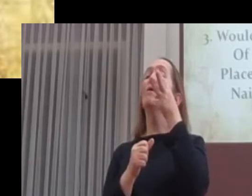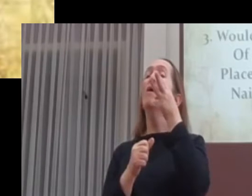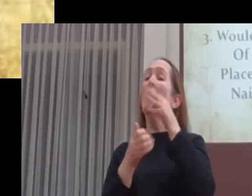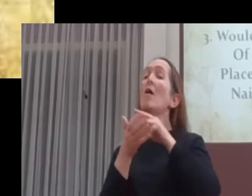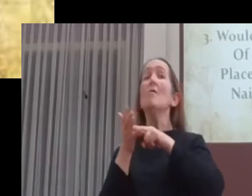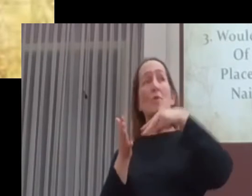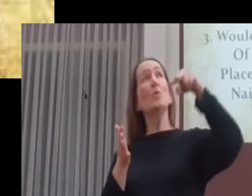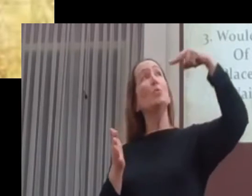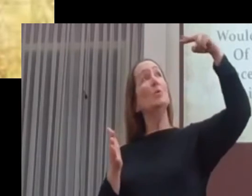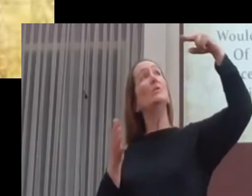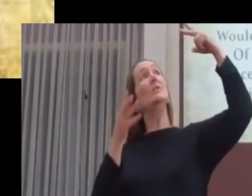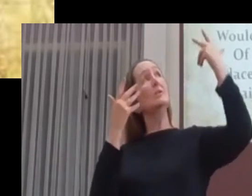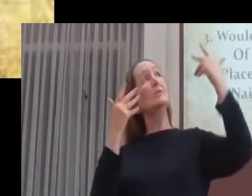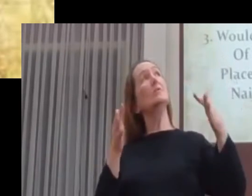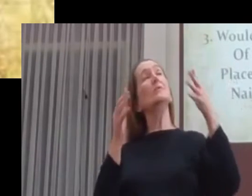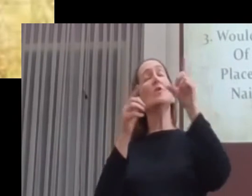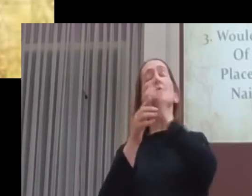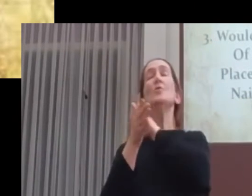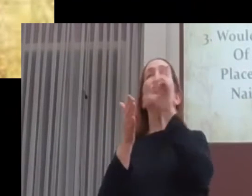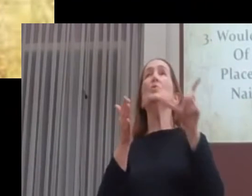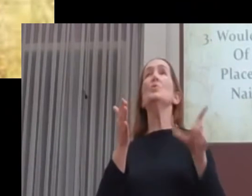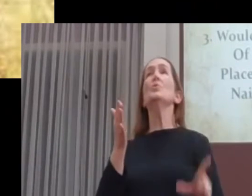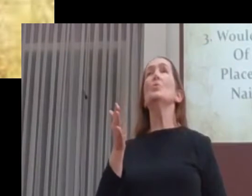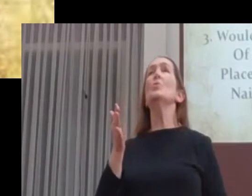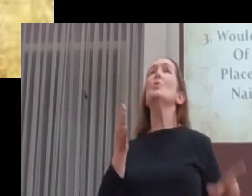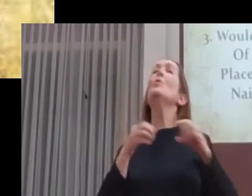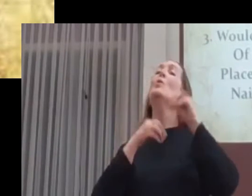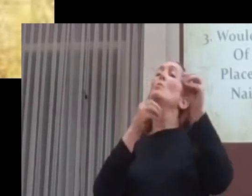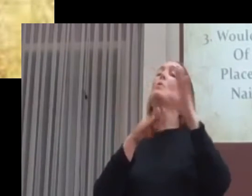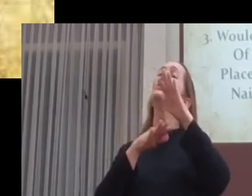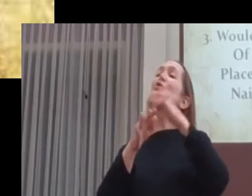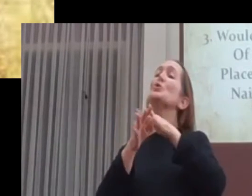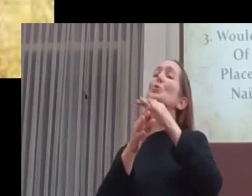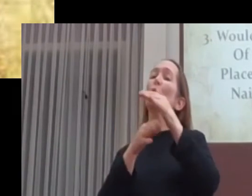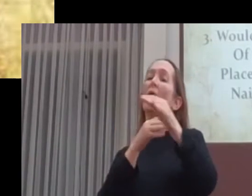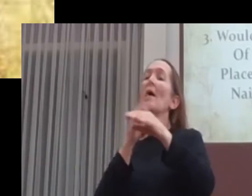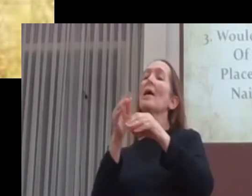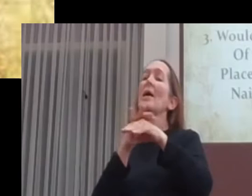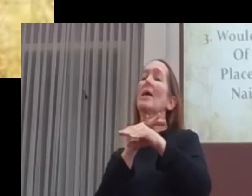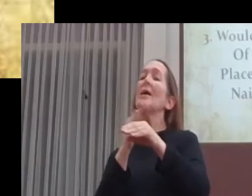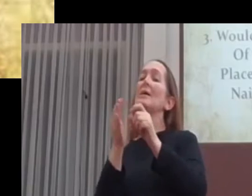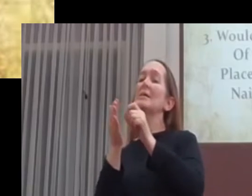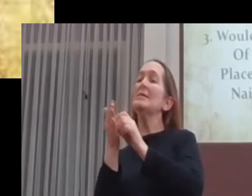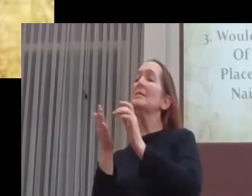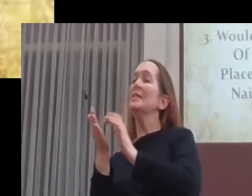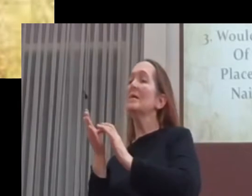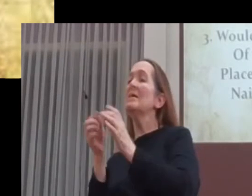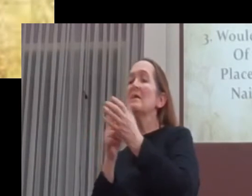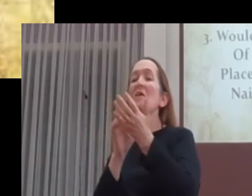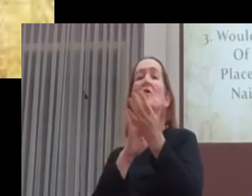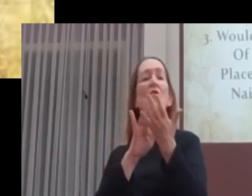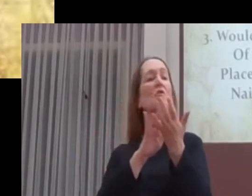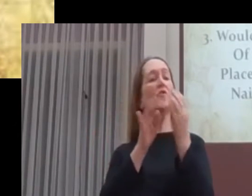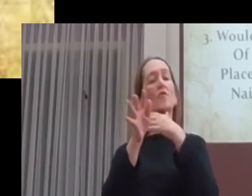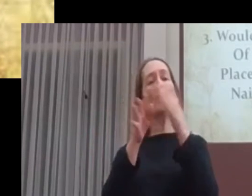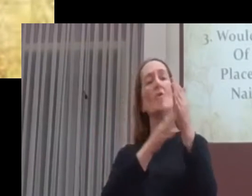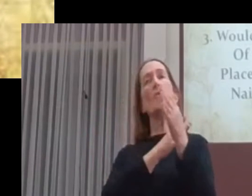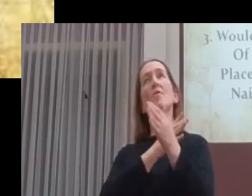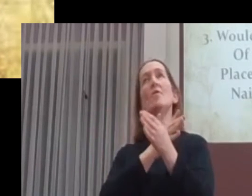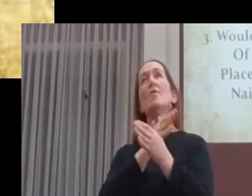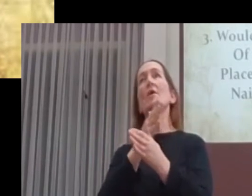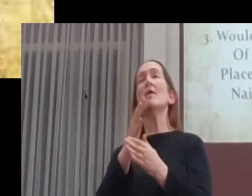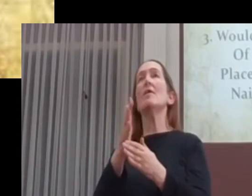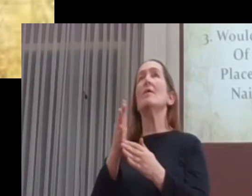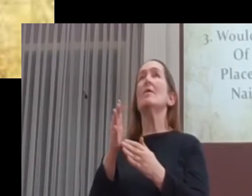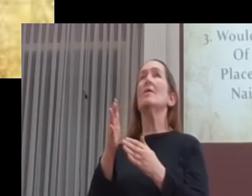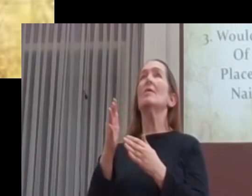garden. Would you follow the will of the risen Lord?